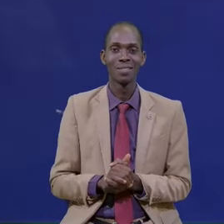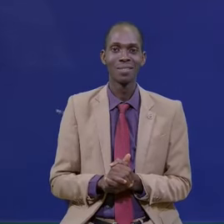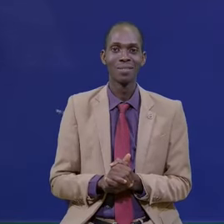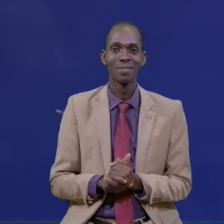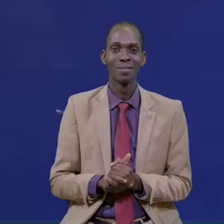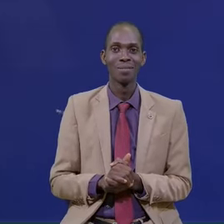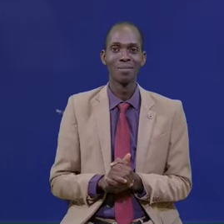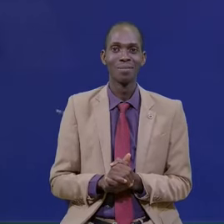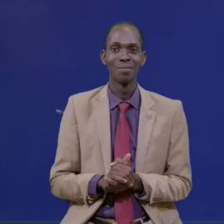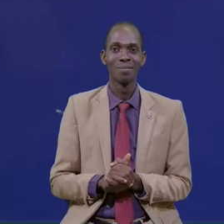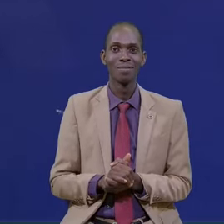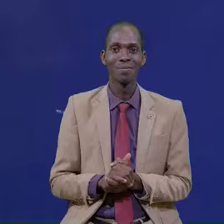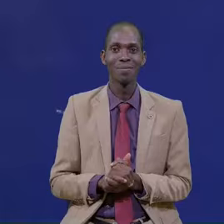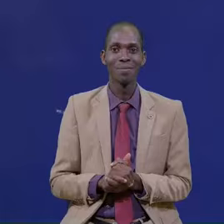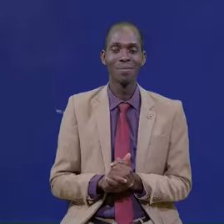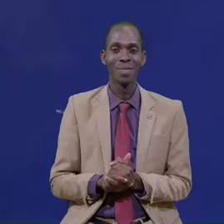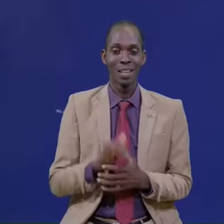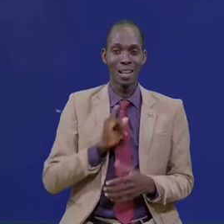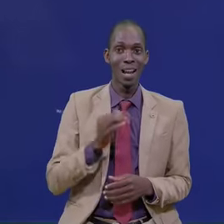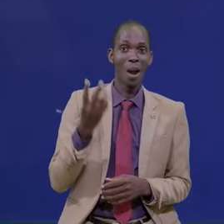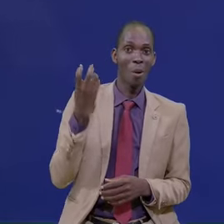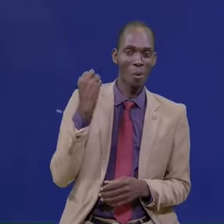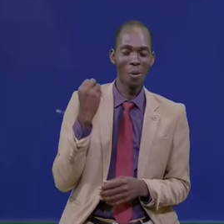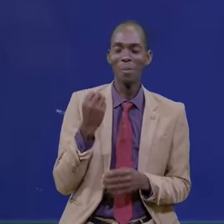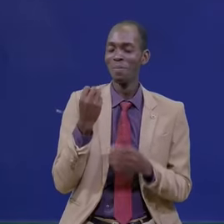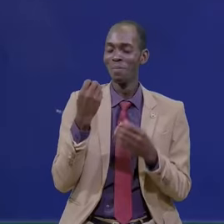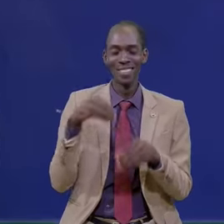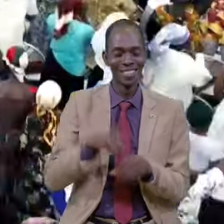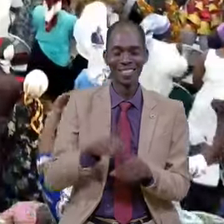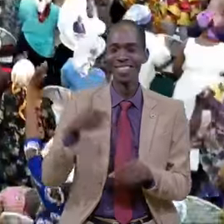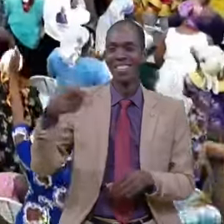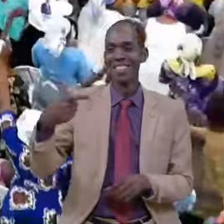ago I was before many of you are